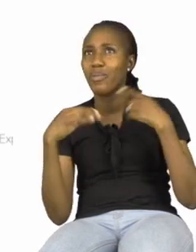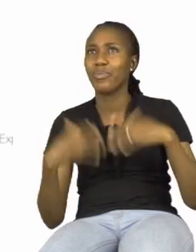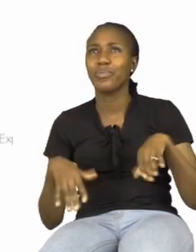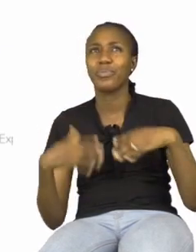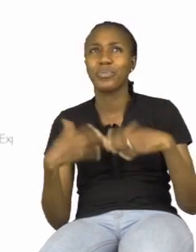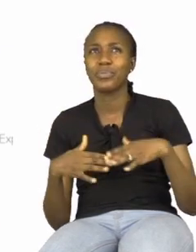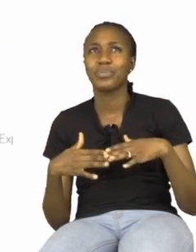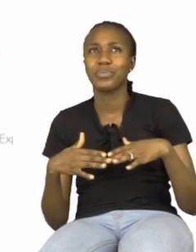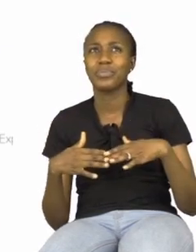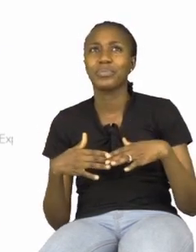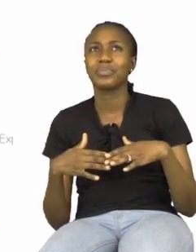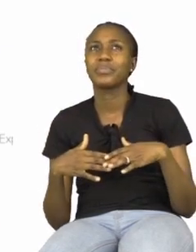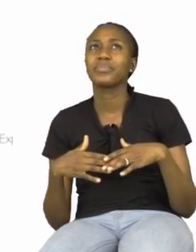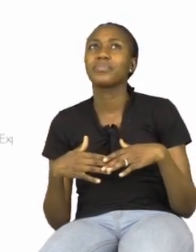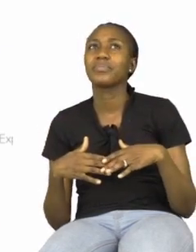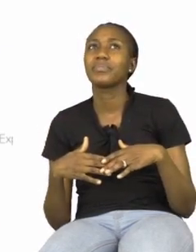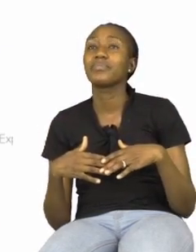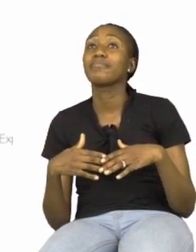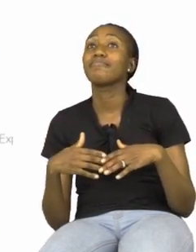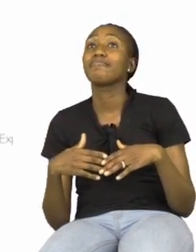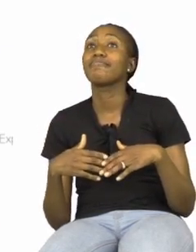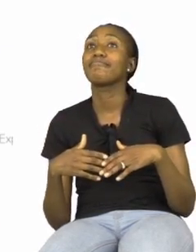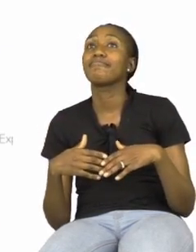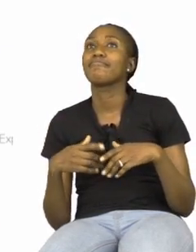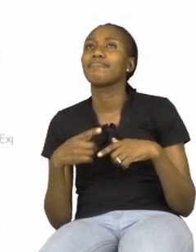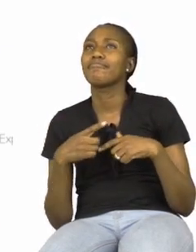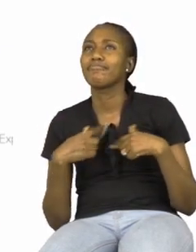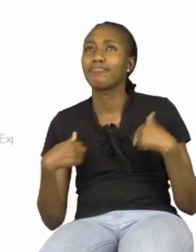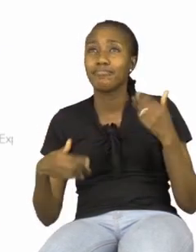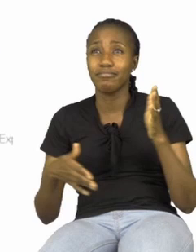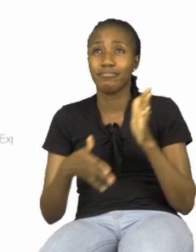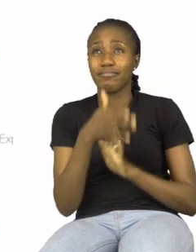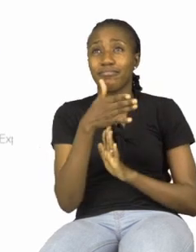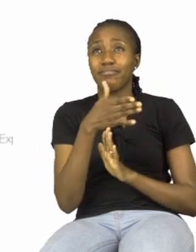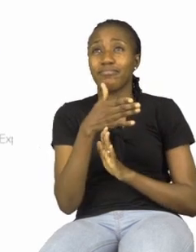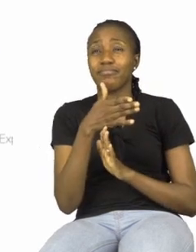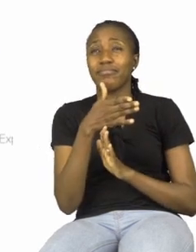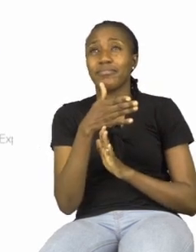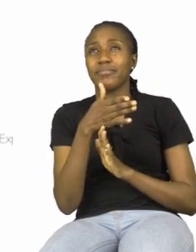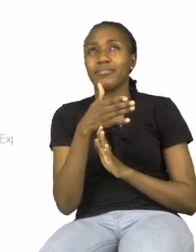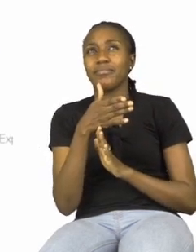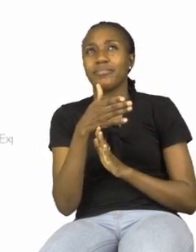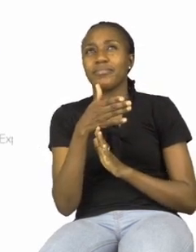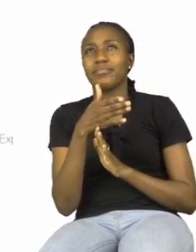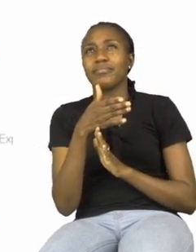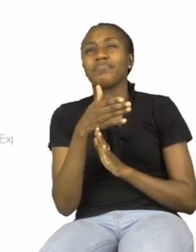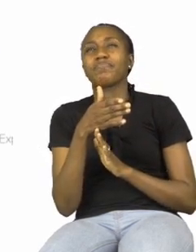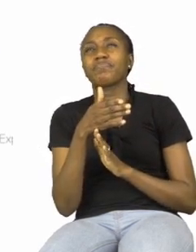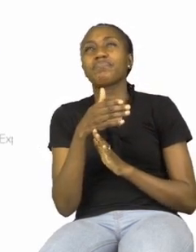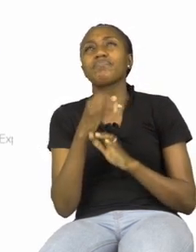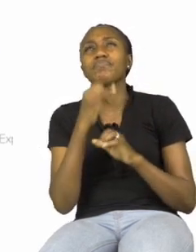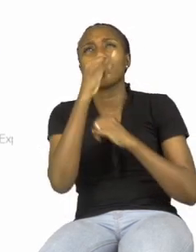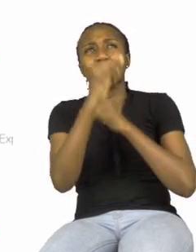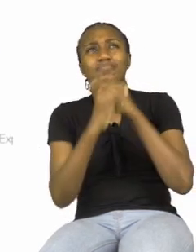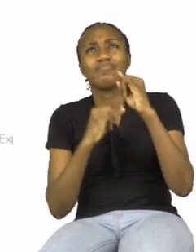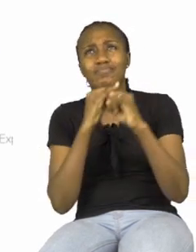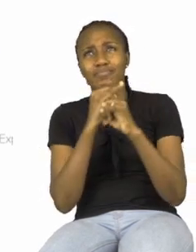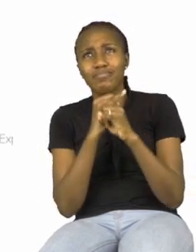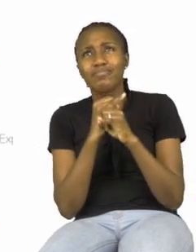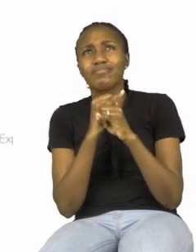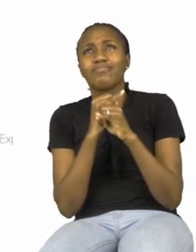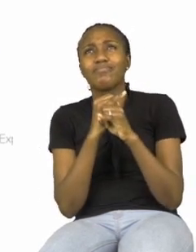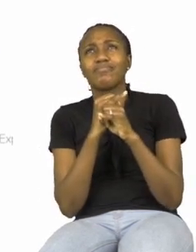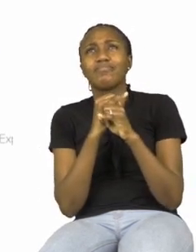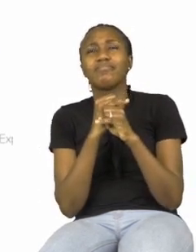went, yes, and I mean, when we went to the 99 All Africa Games, was my debut in the national, senior national